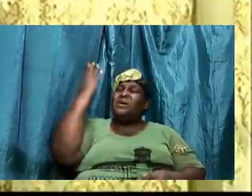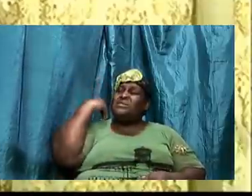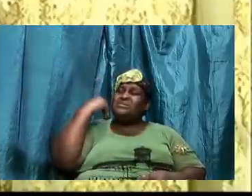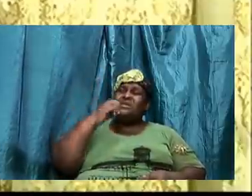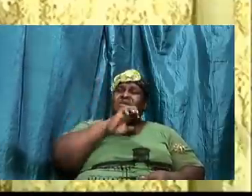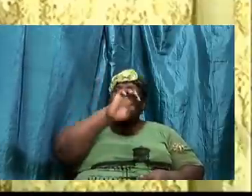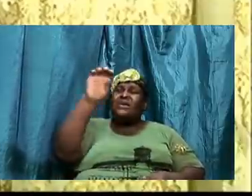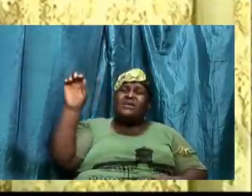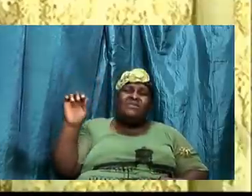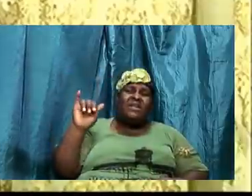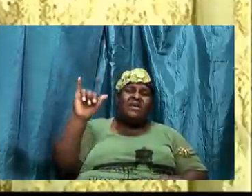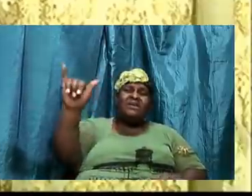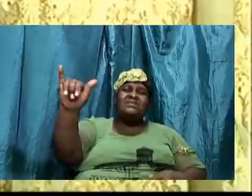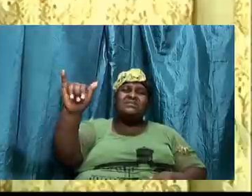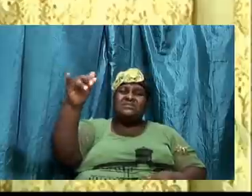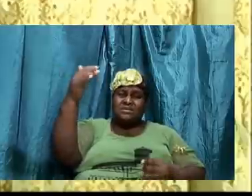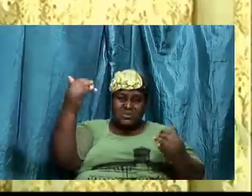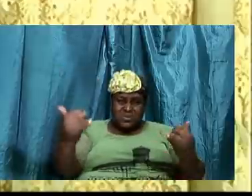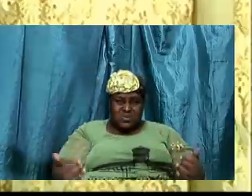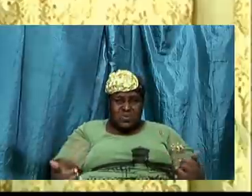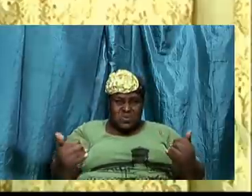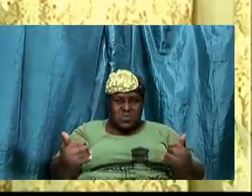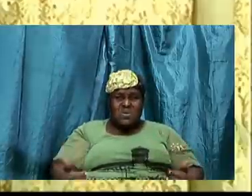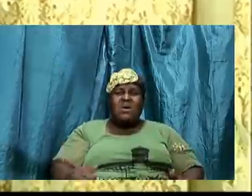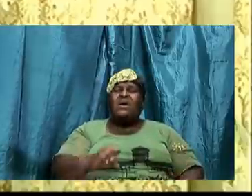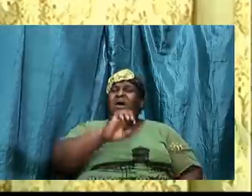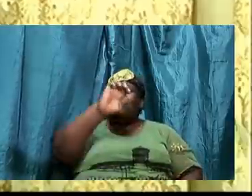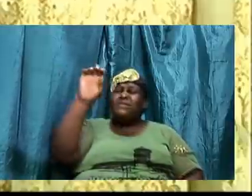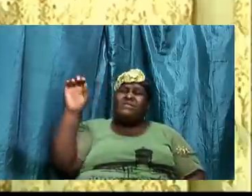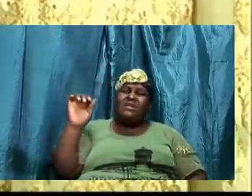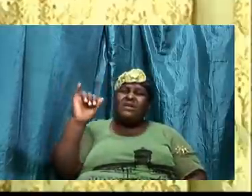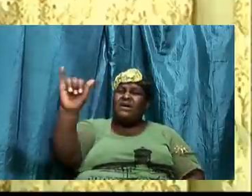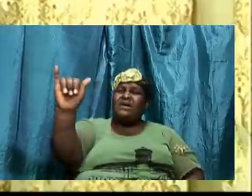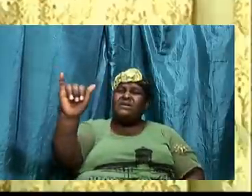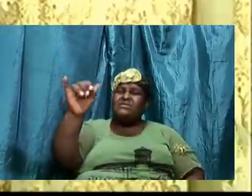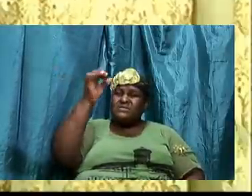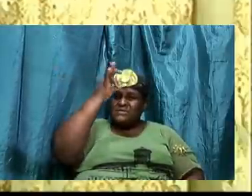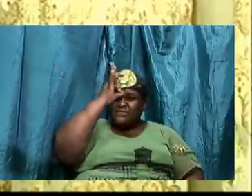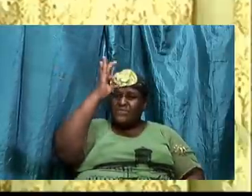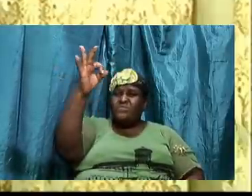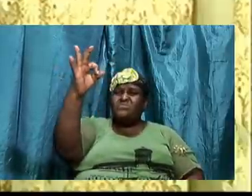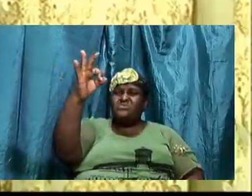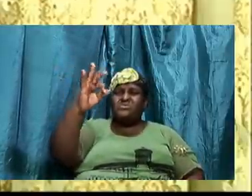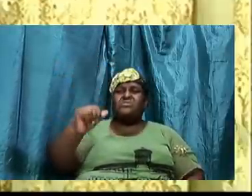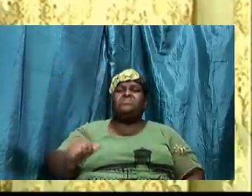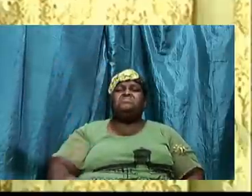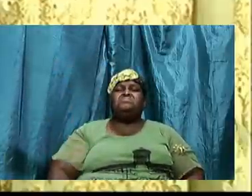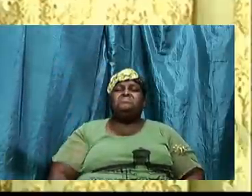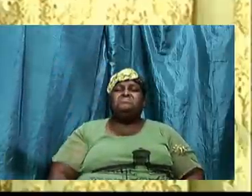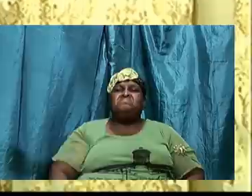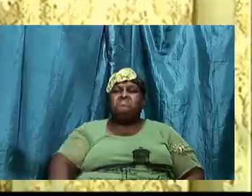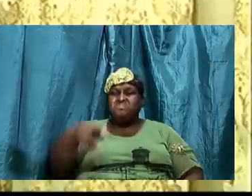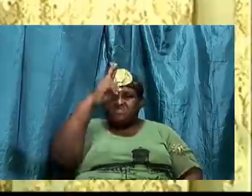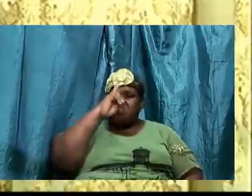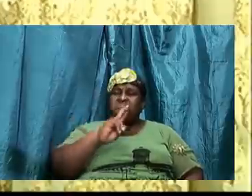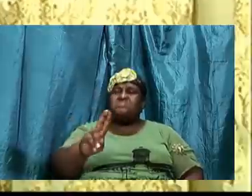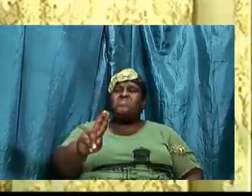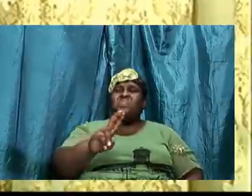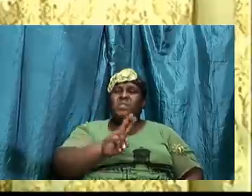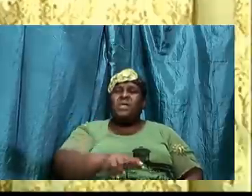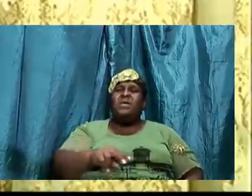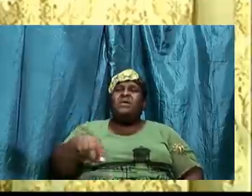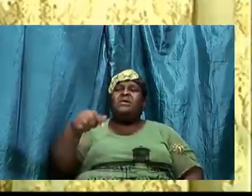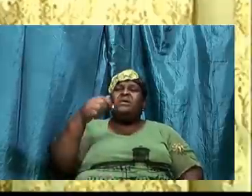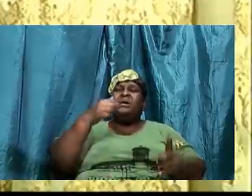serve, his name is Jesus Christ. He is from everlasting to everlasting. And Revelation 22:13,